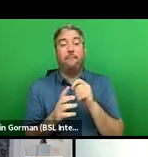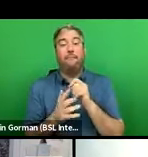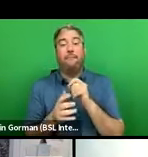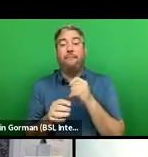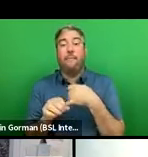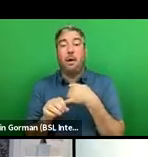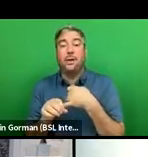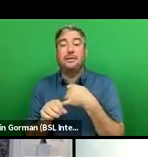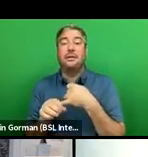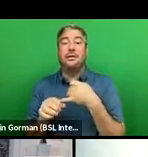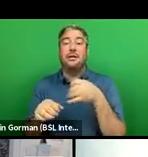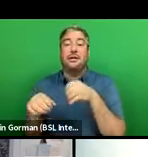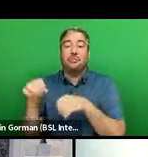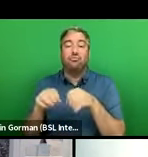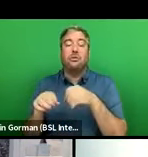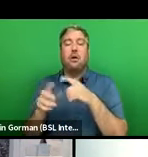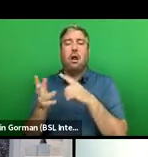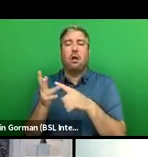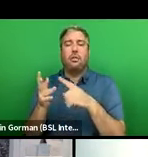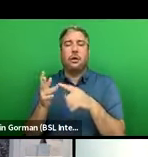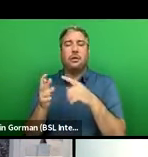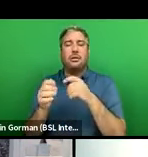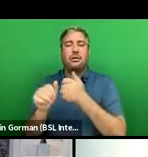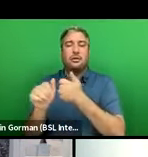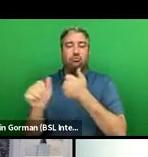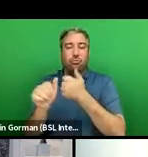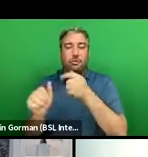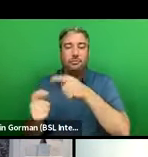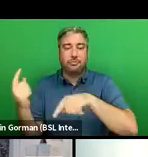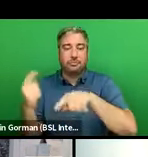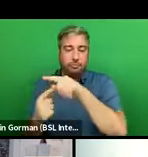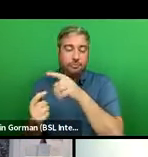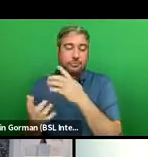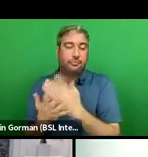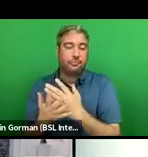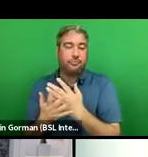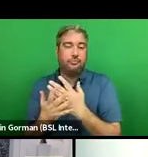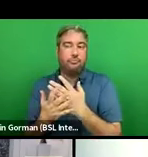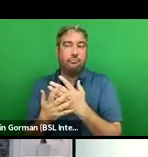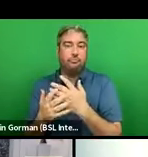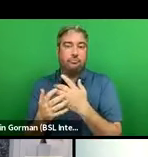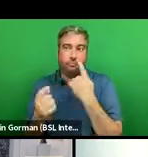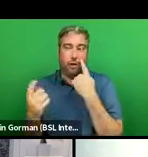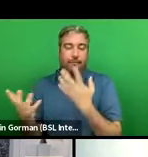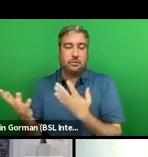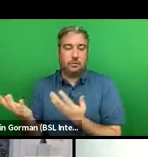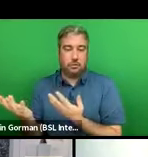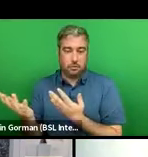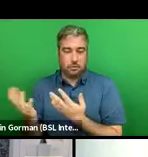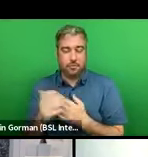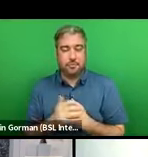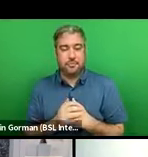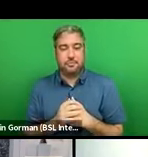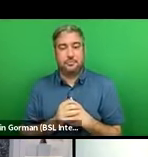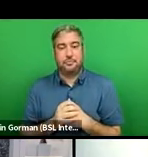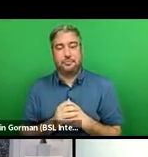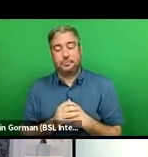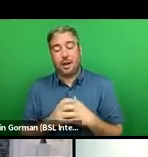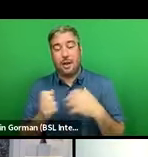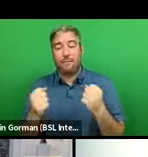all network companies and models that are, however, based on